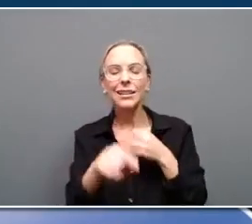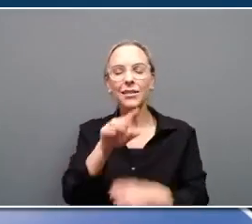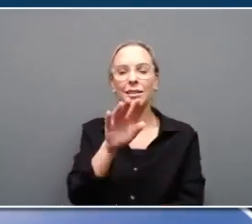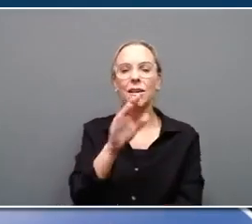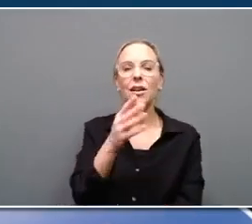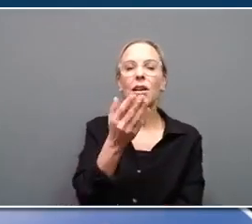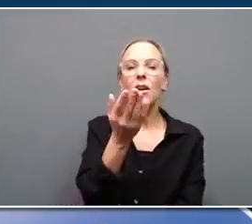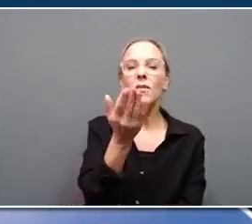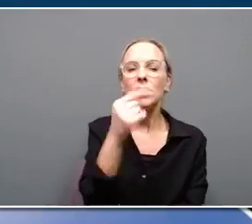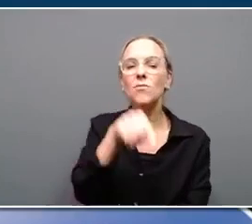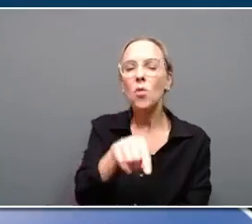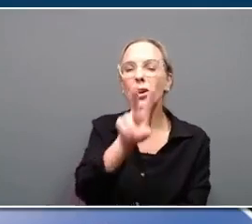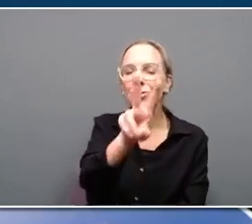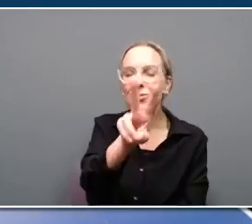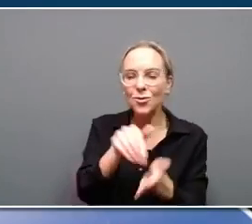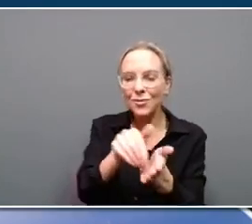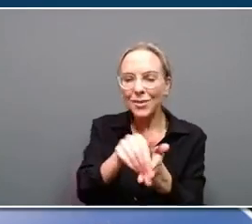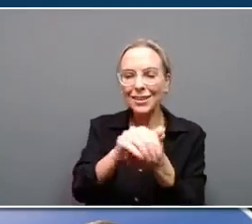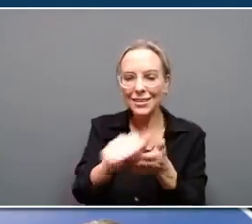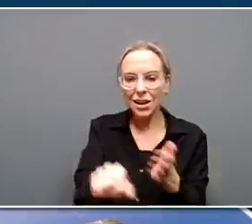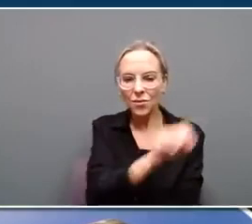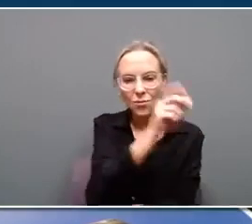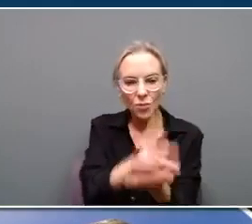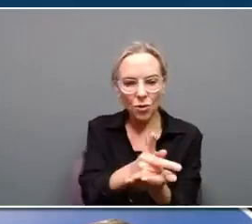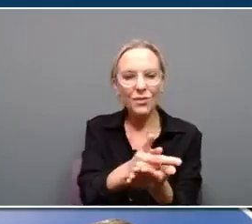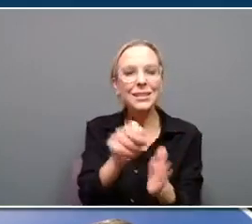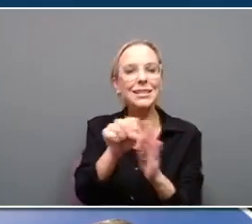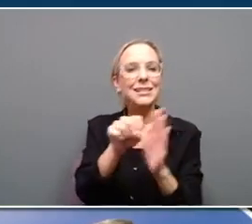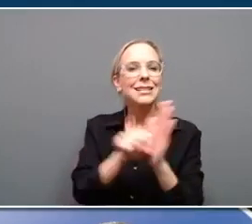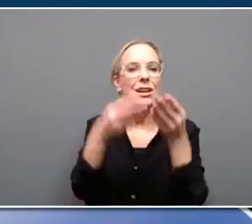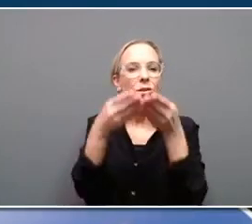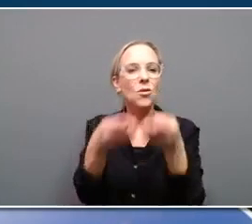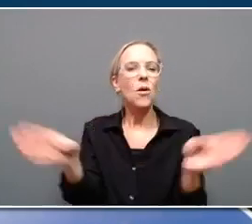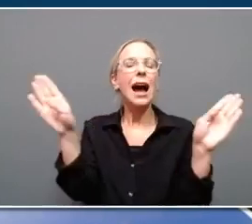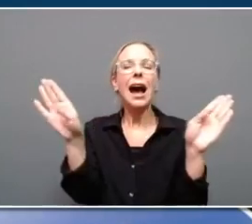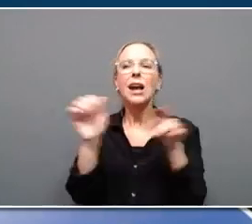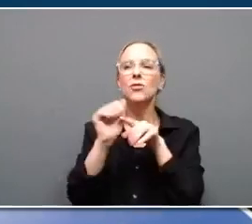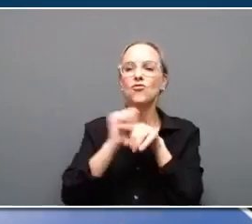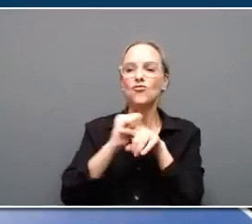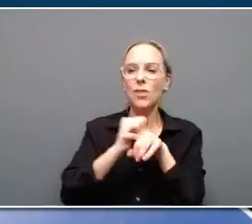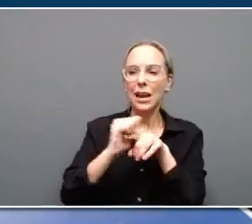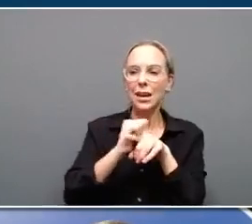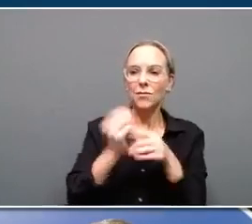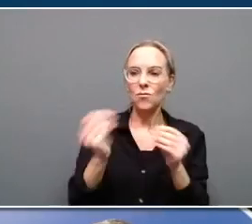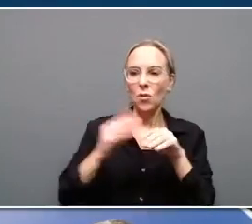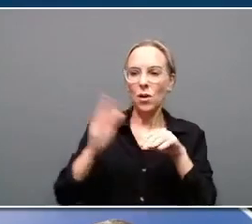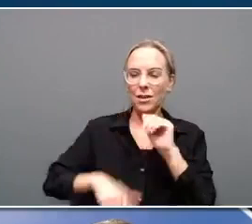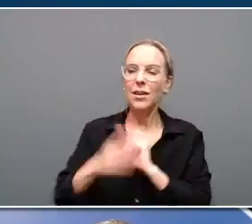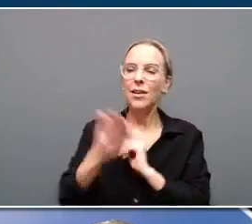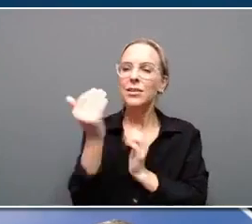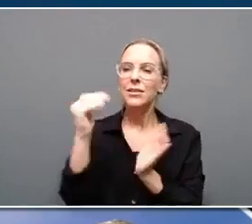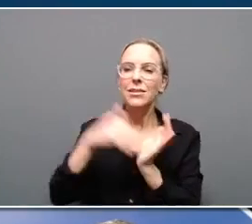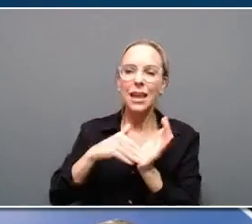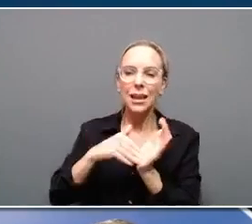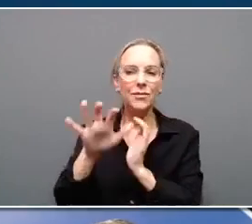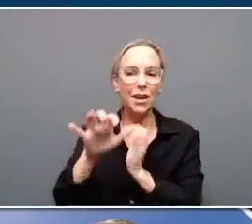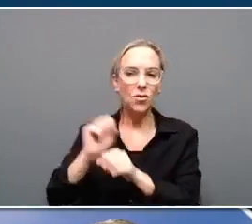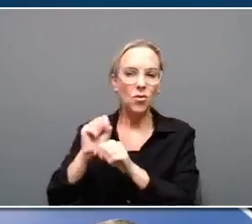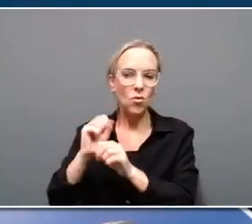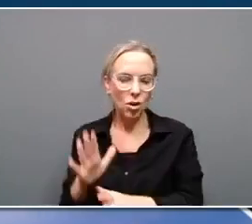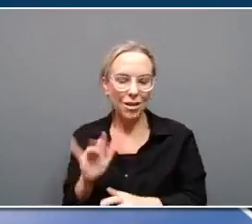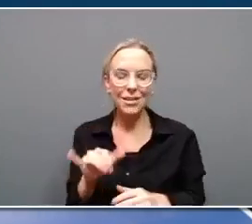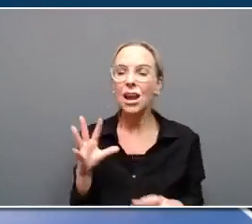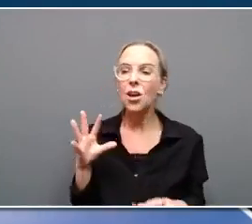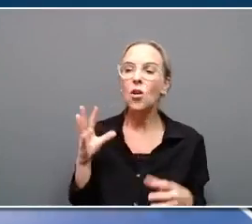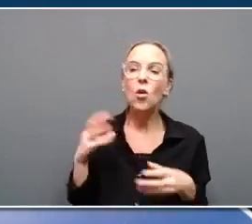that was approved for projects statewide to support the training of more than 15,500 workers. That includes the promised